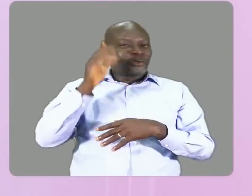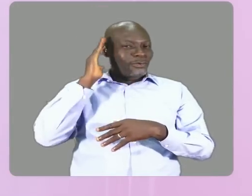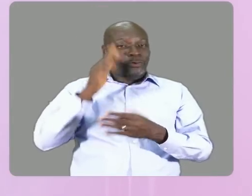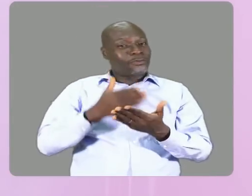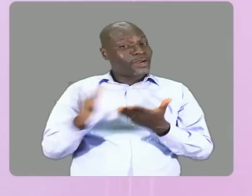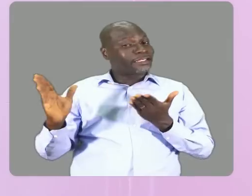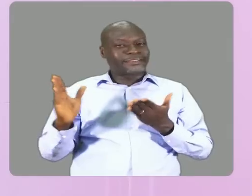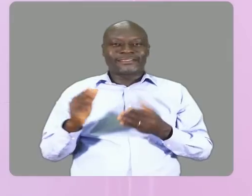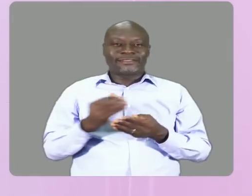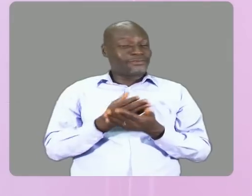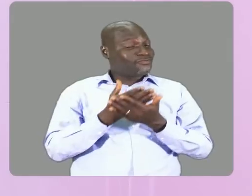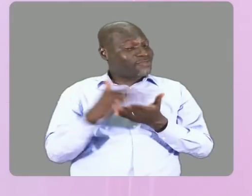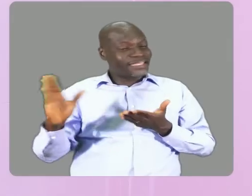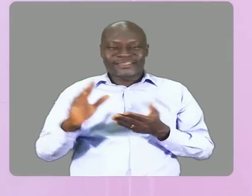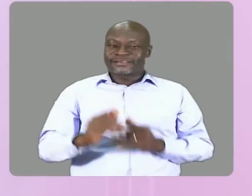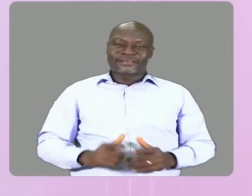unti ana me baaye